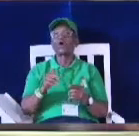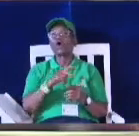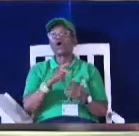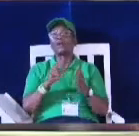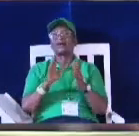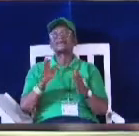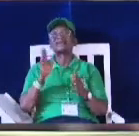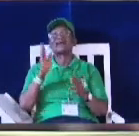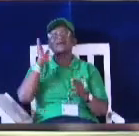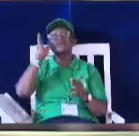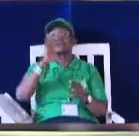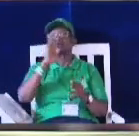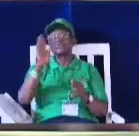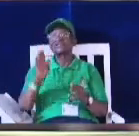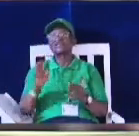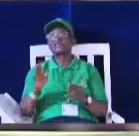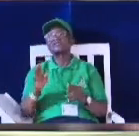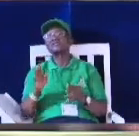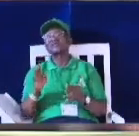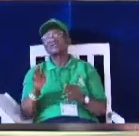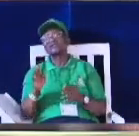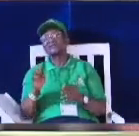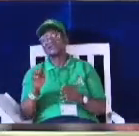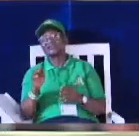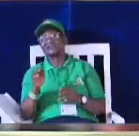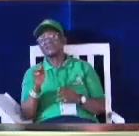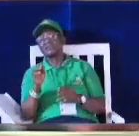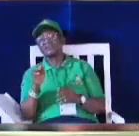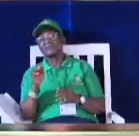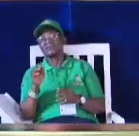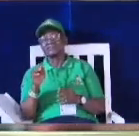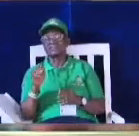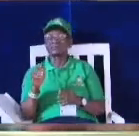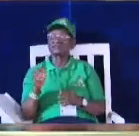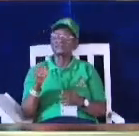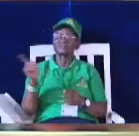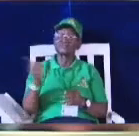If you are not a couple here, then the fellow who's next to you